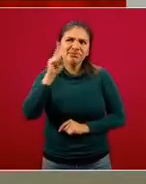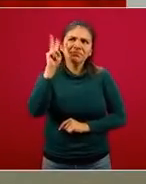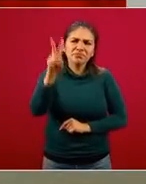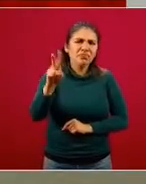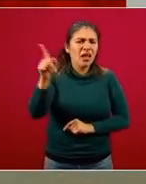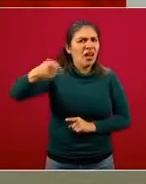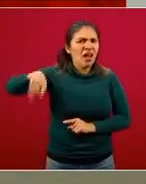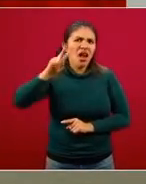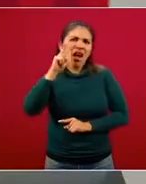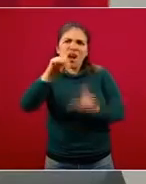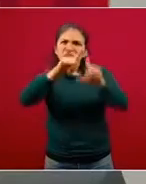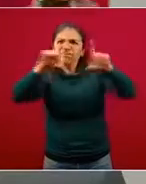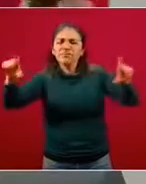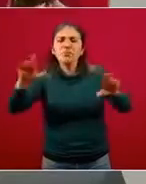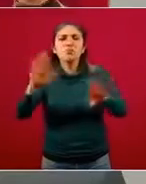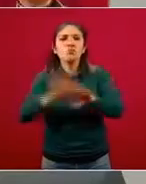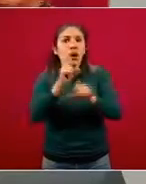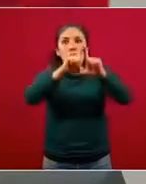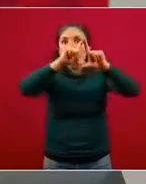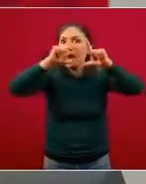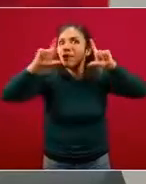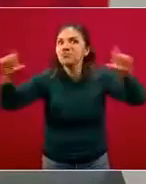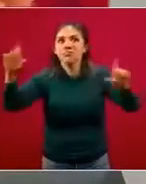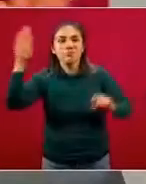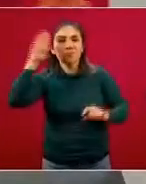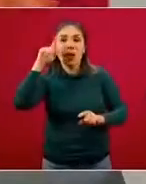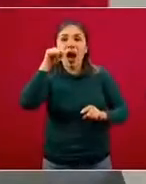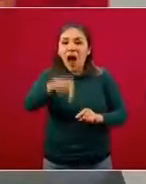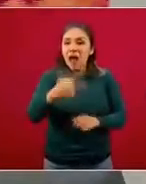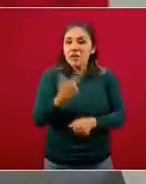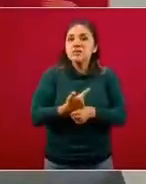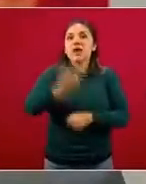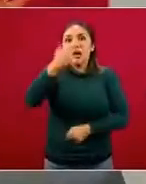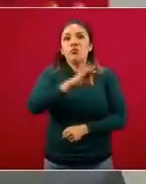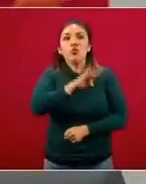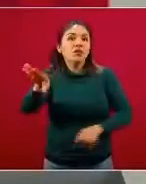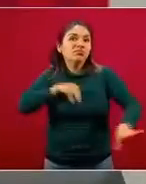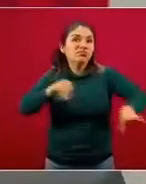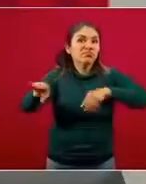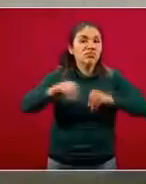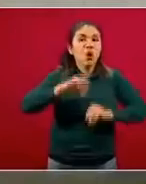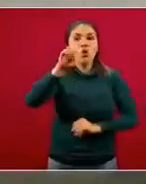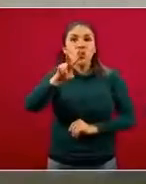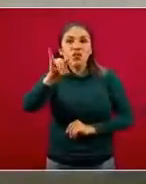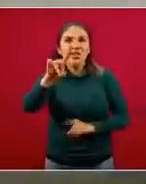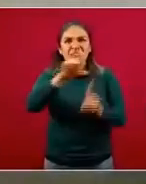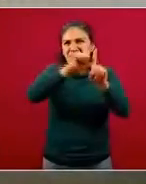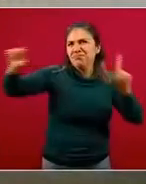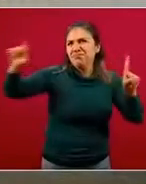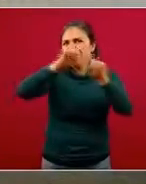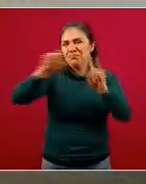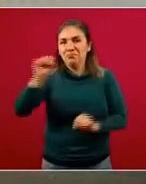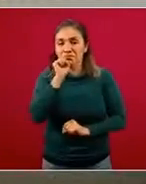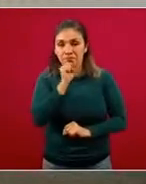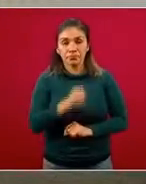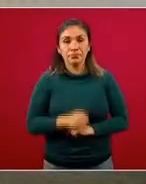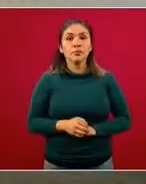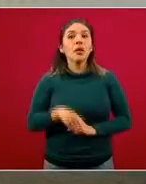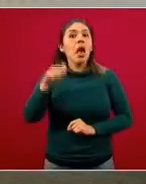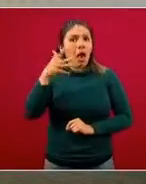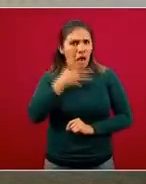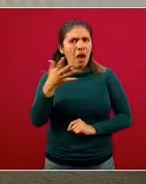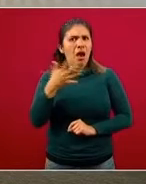turned off by that at the supply center, because prominently they had these posters there saying health